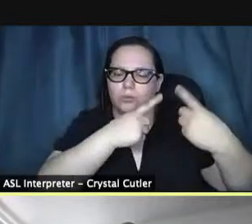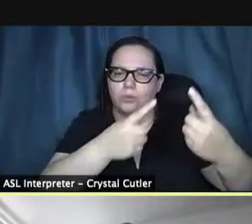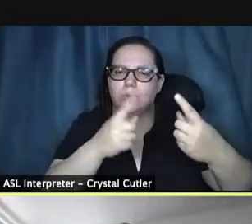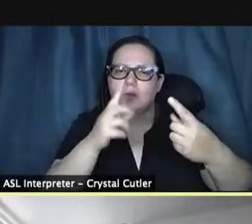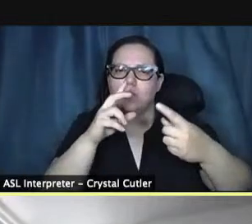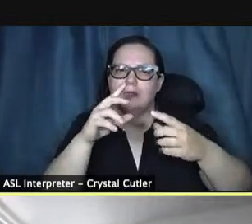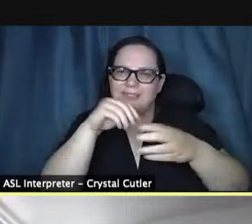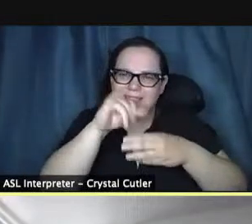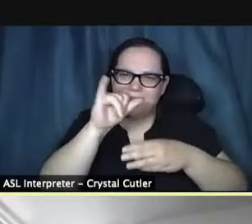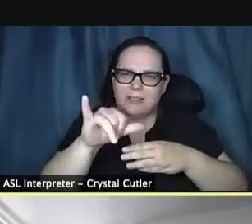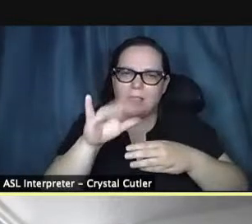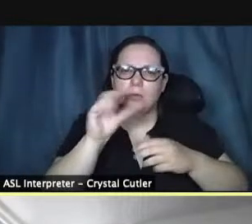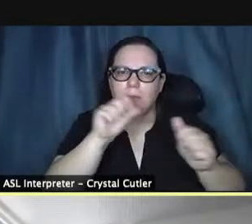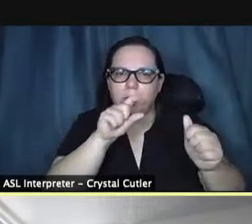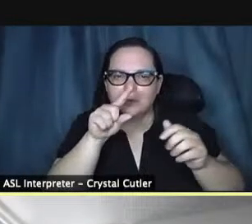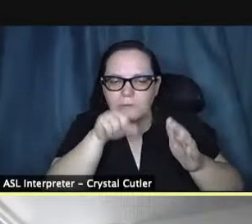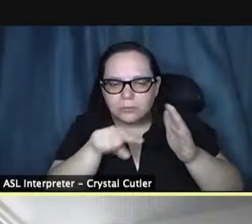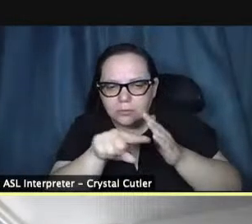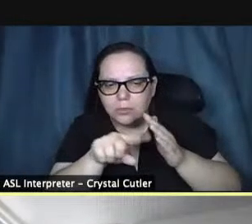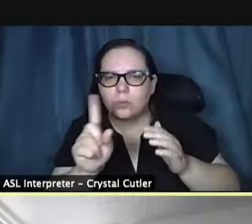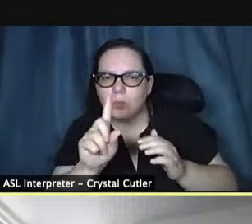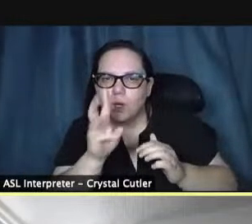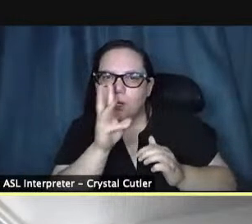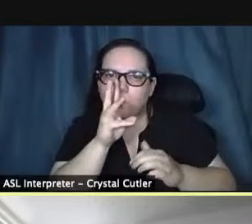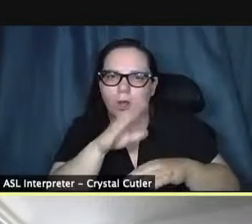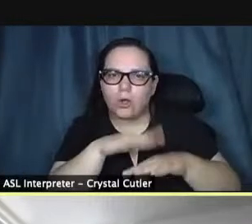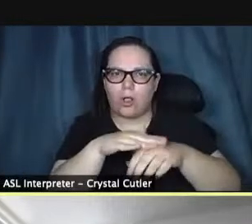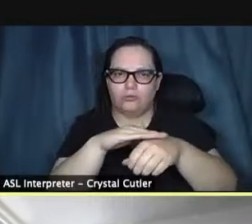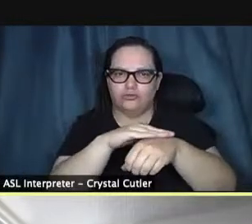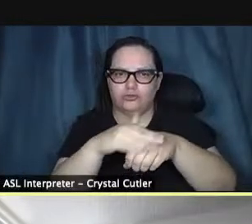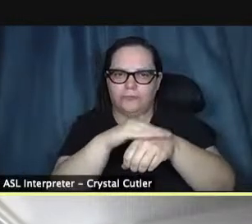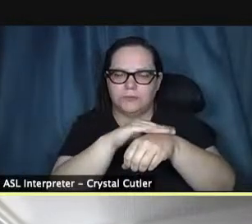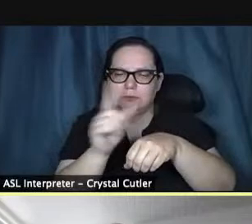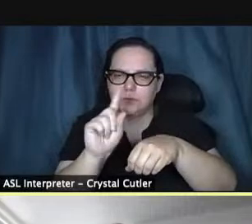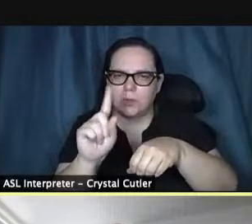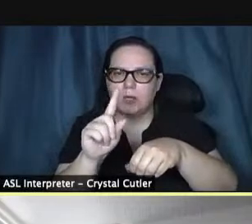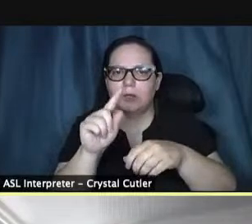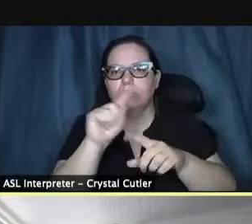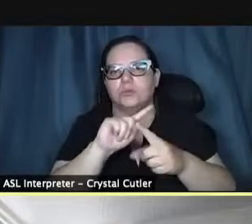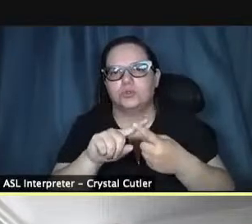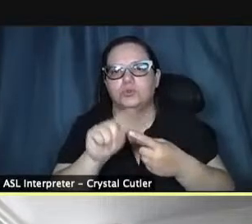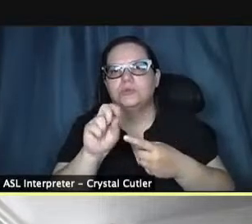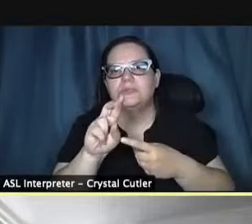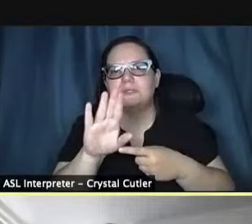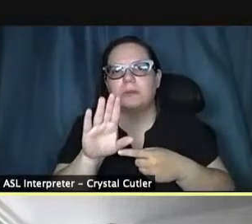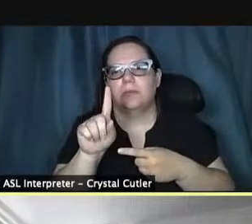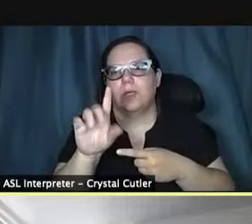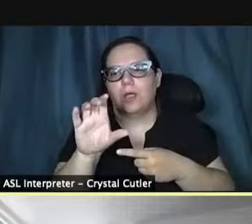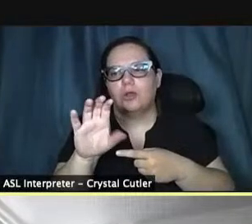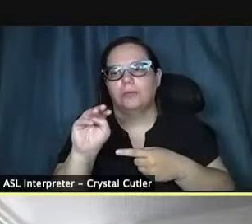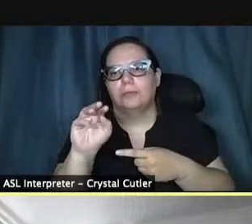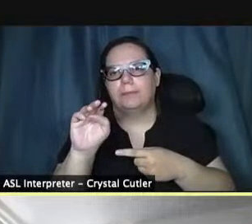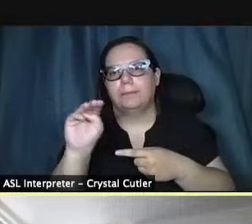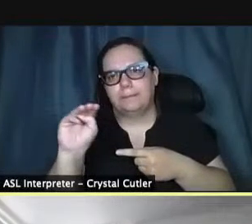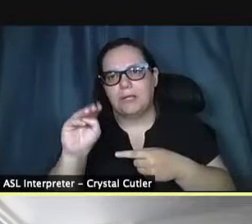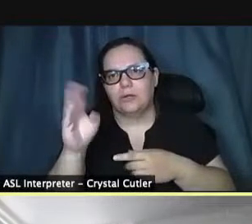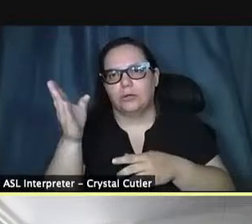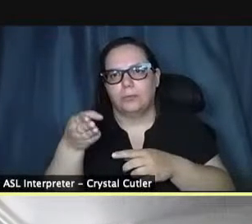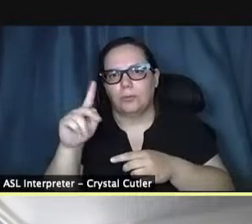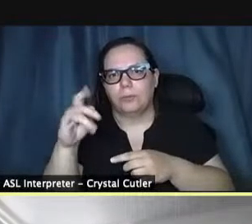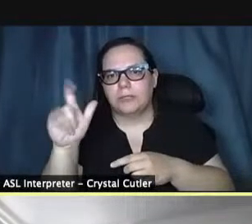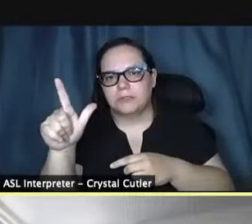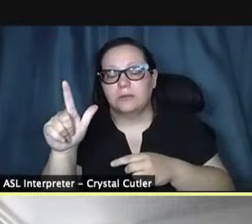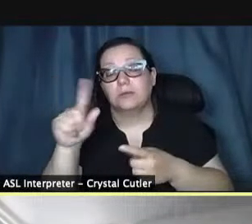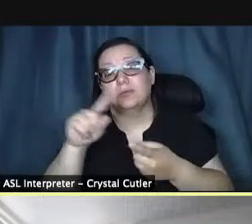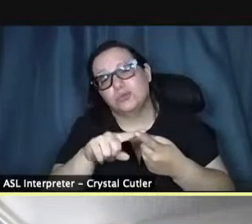on the surface to sub 100 meter per pixel levels to 500 meter per pixel levels, depending on the